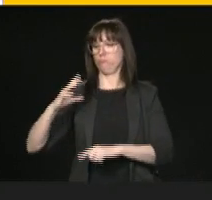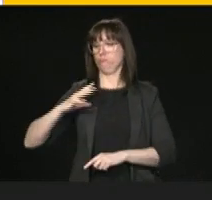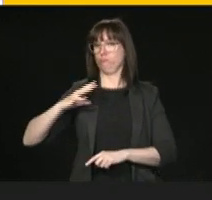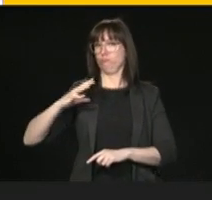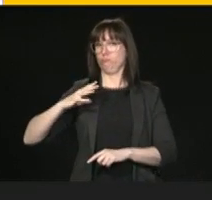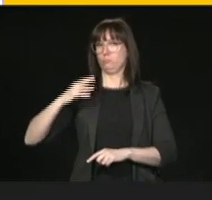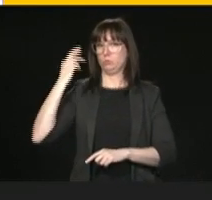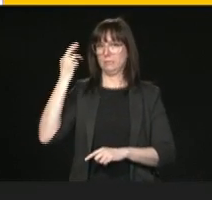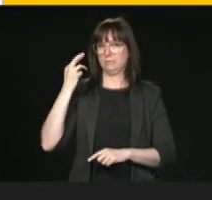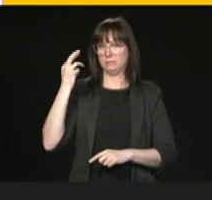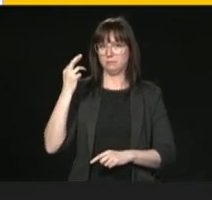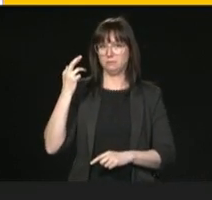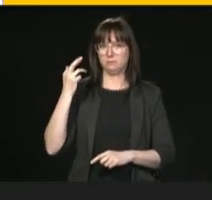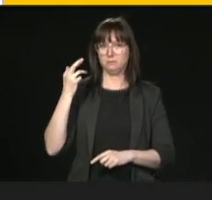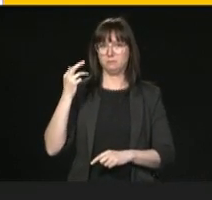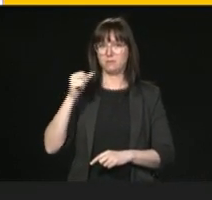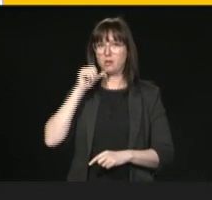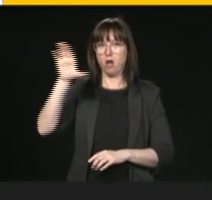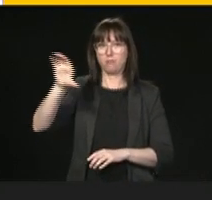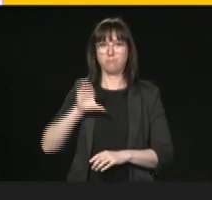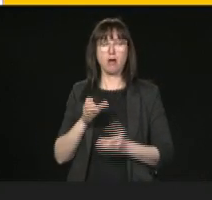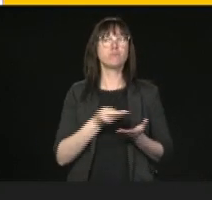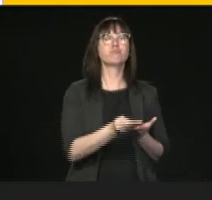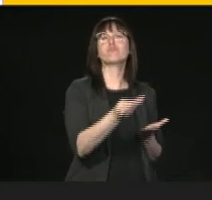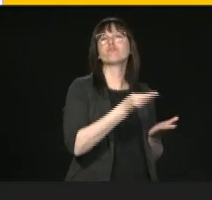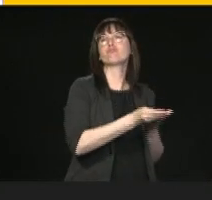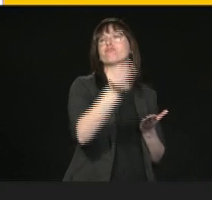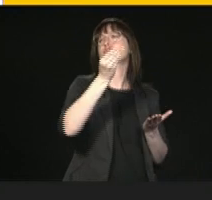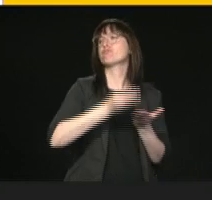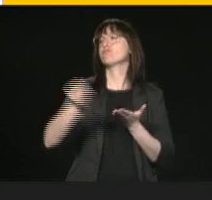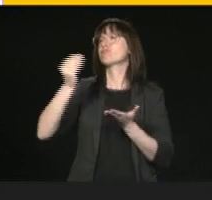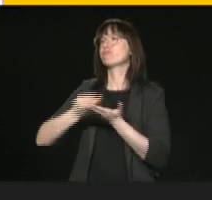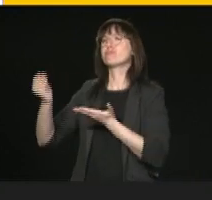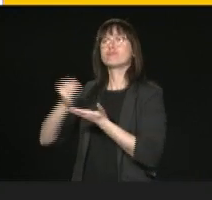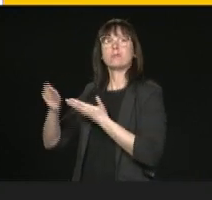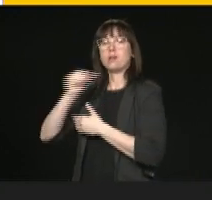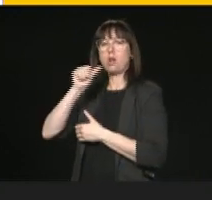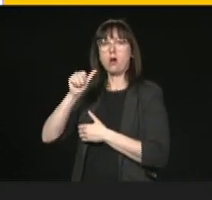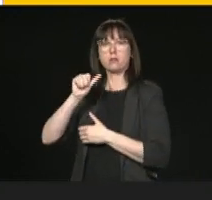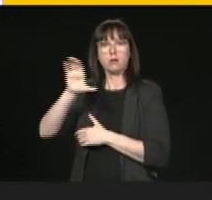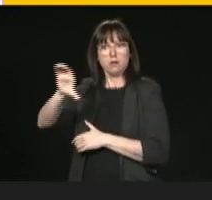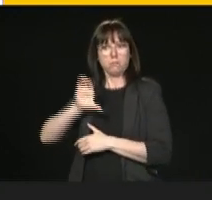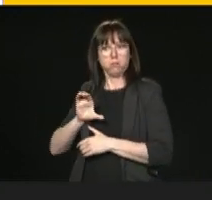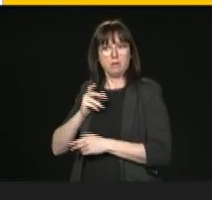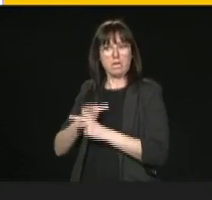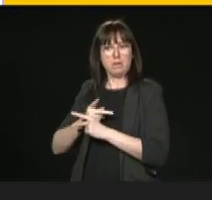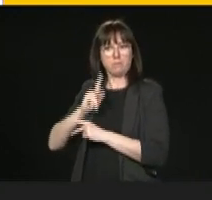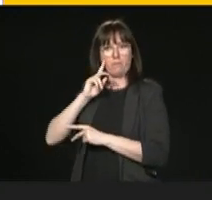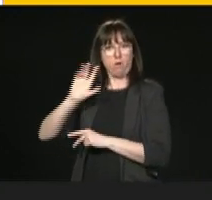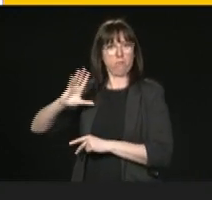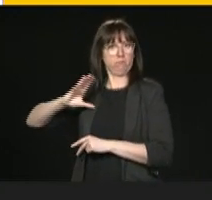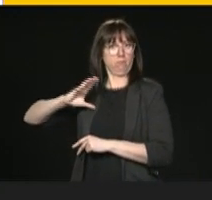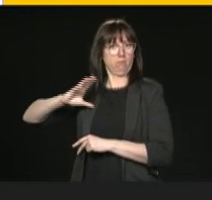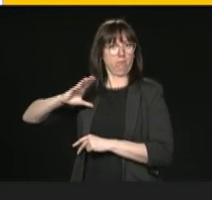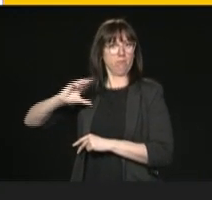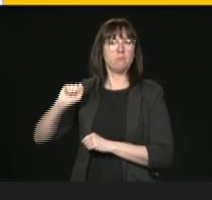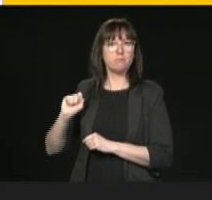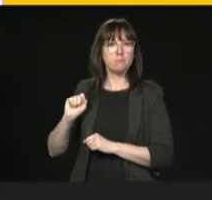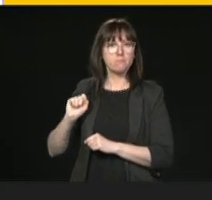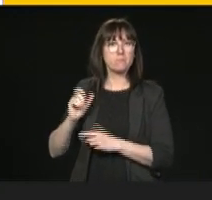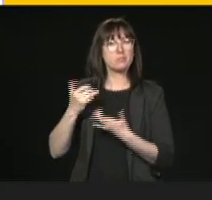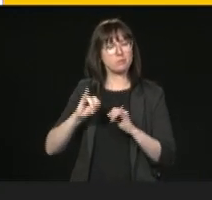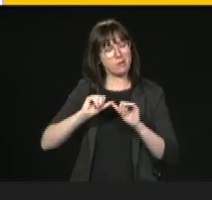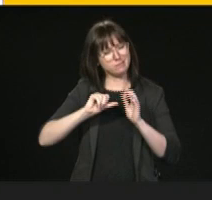and spend it the way you think of as money printing. So I'm trying to draw an important distinction here. I hope you appreciate